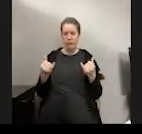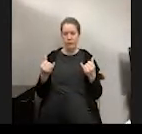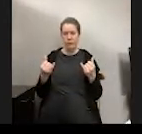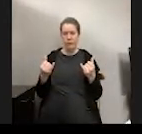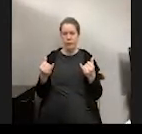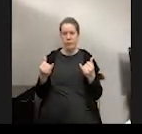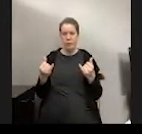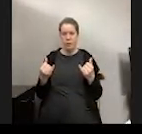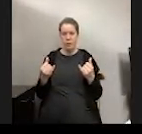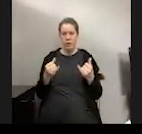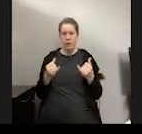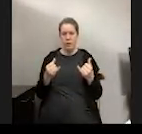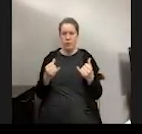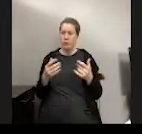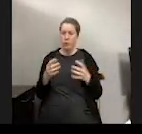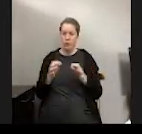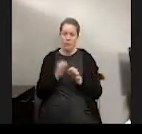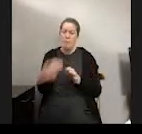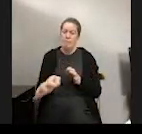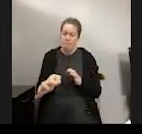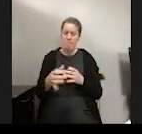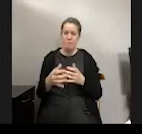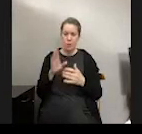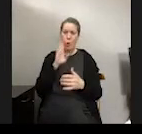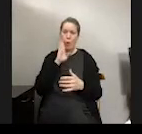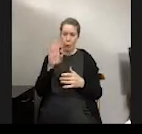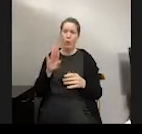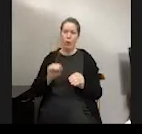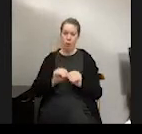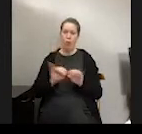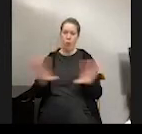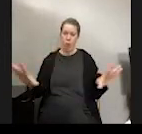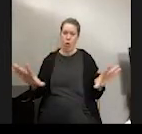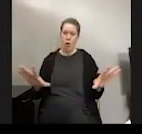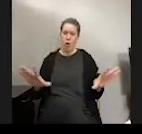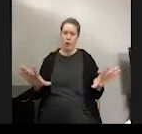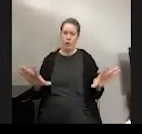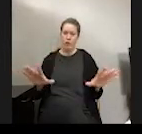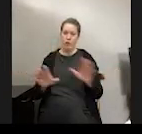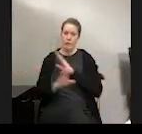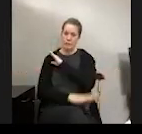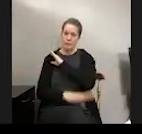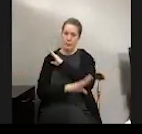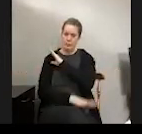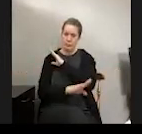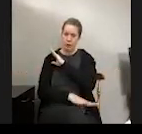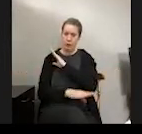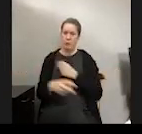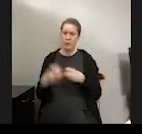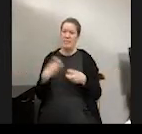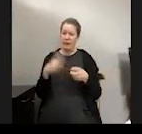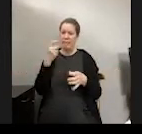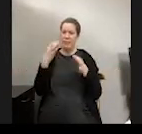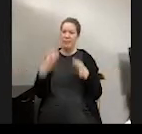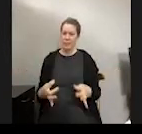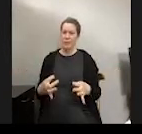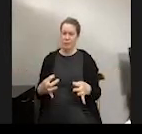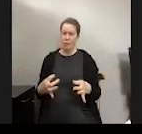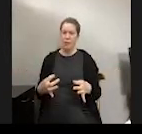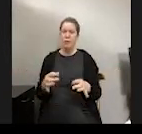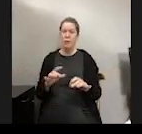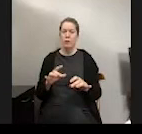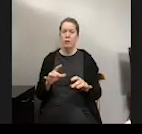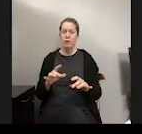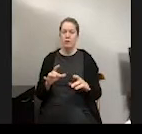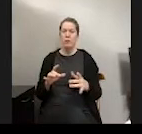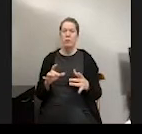was a hard decision to make, but in tandem, working with the mayor, Mayor Tory, and his staff, we found, and knowing what we